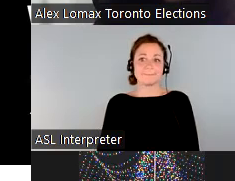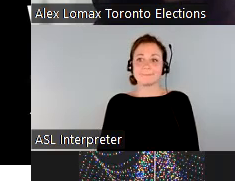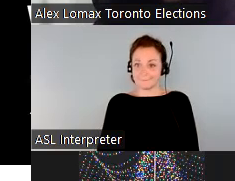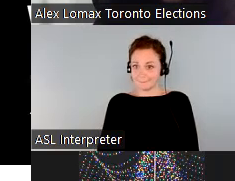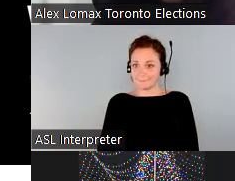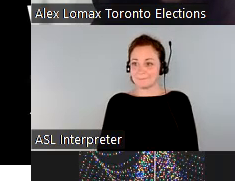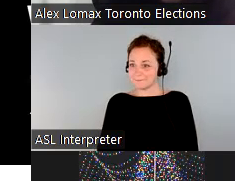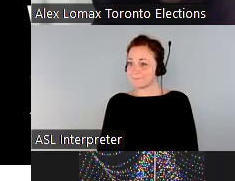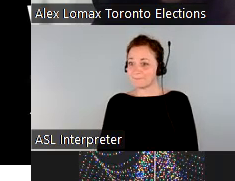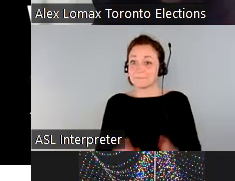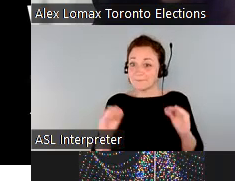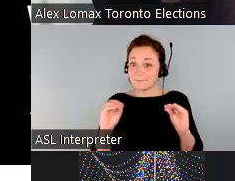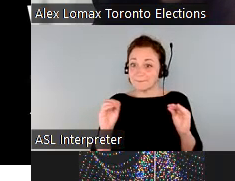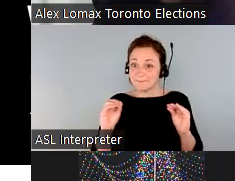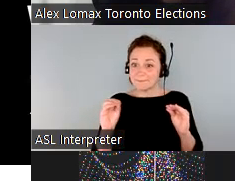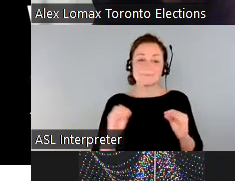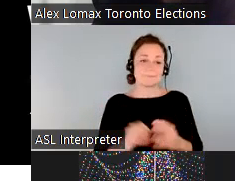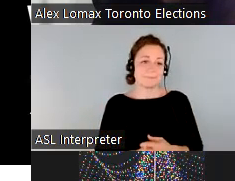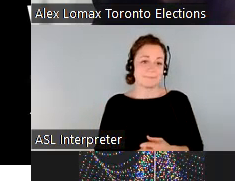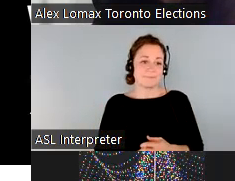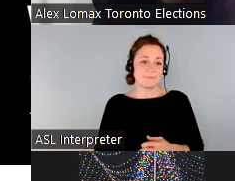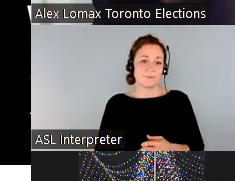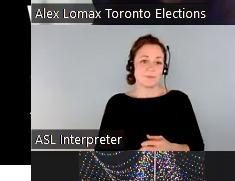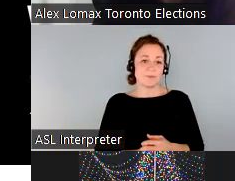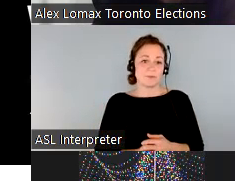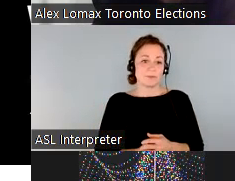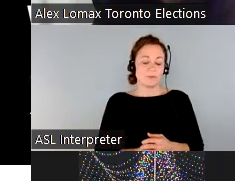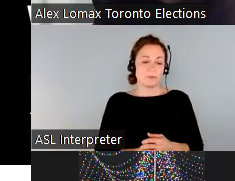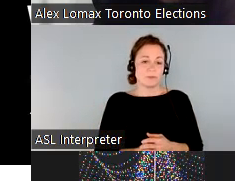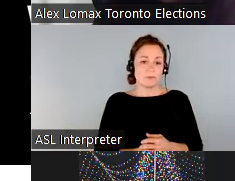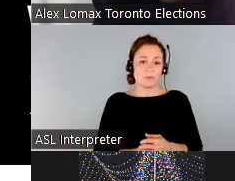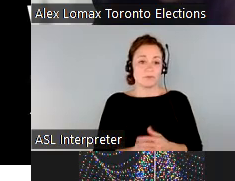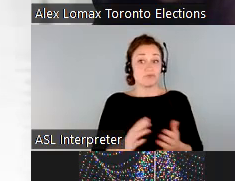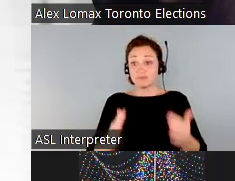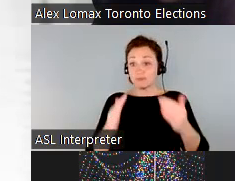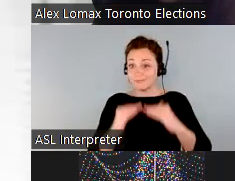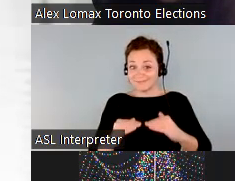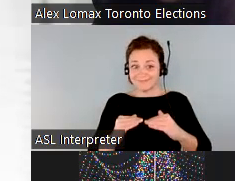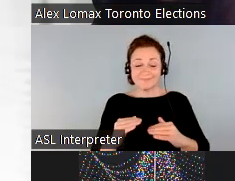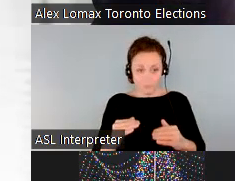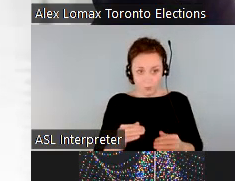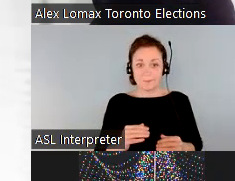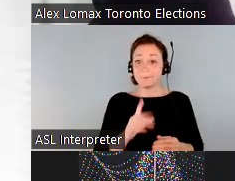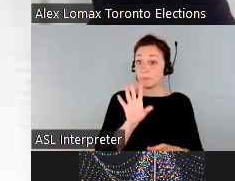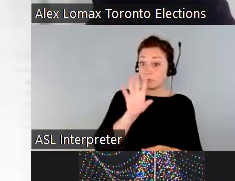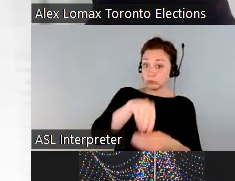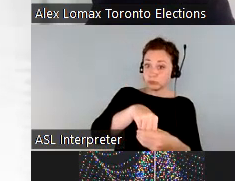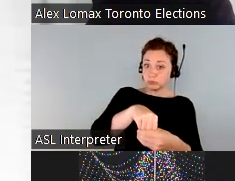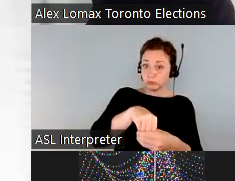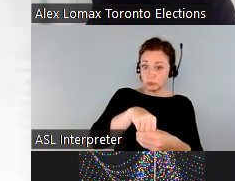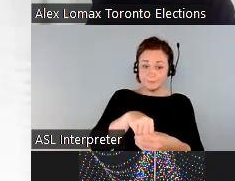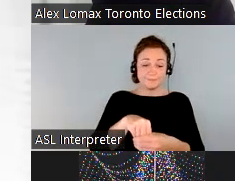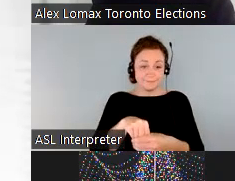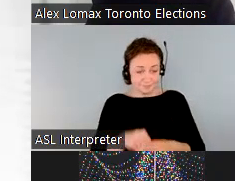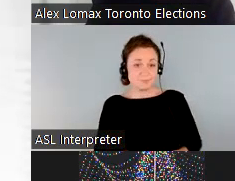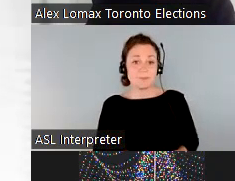Okay, doesn't look like we do have any questions. So I will move on. Okay, great, participate. So our